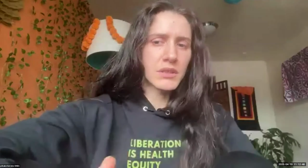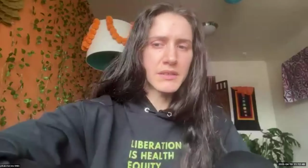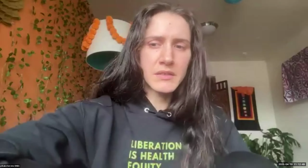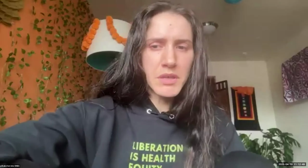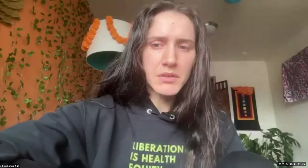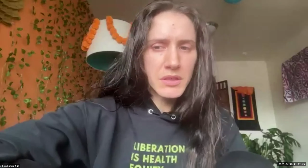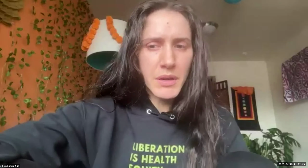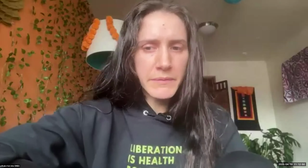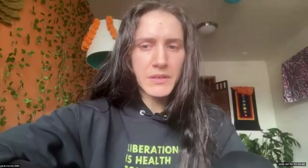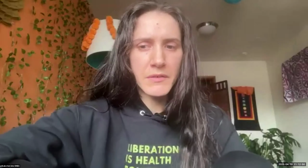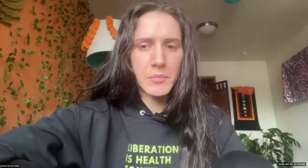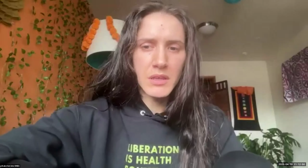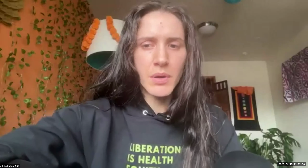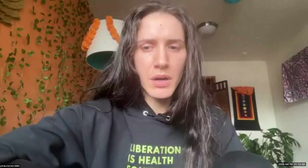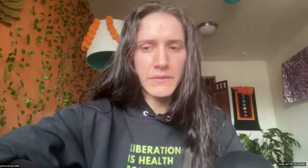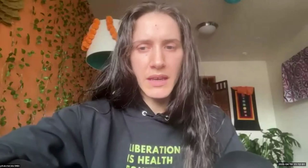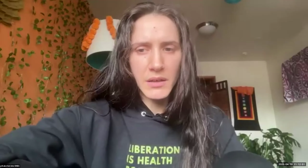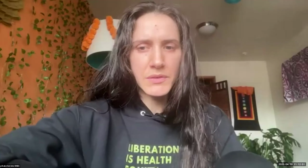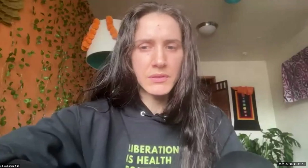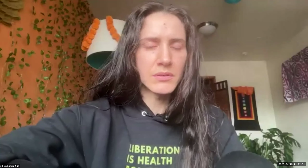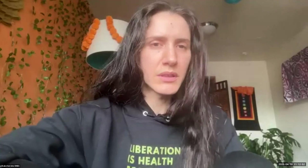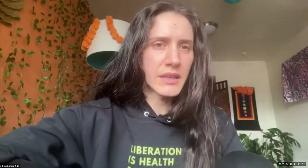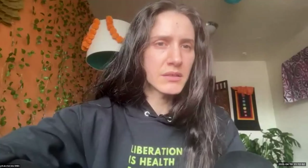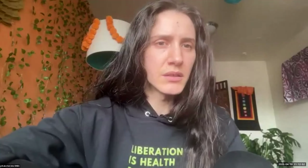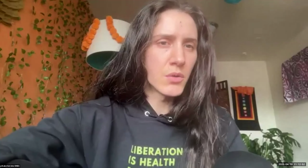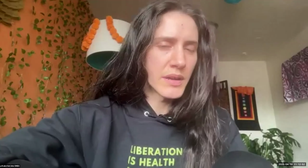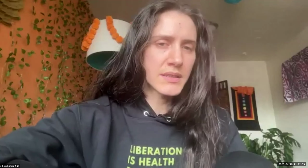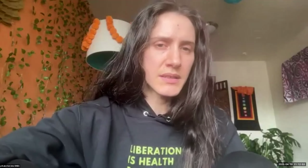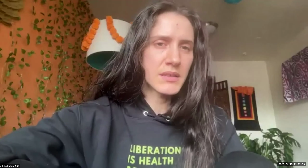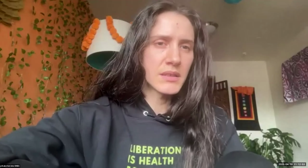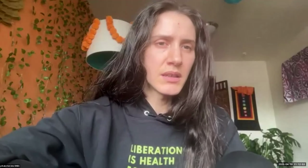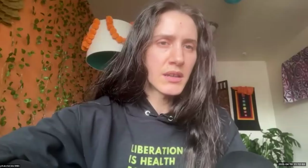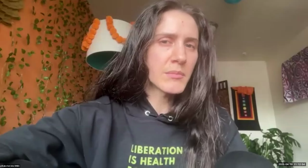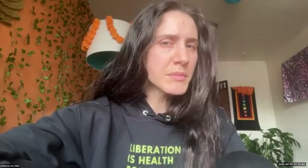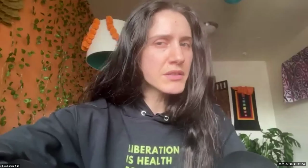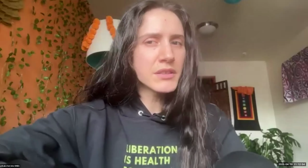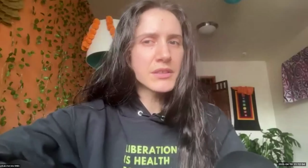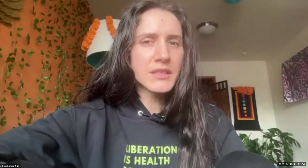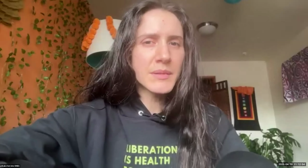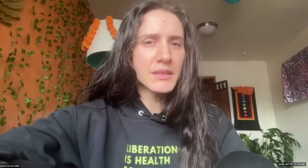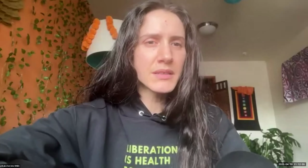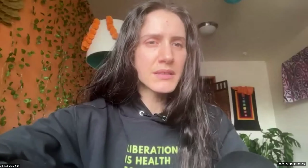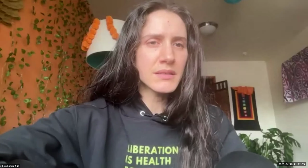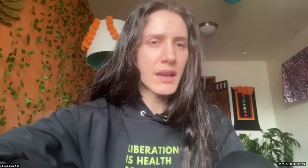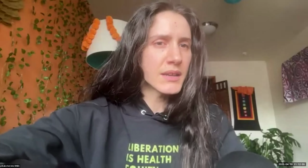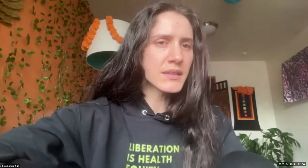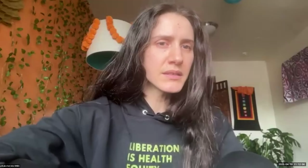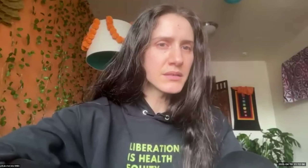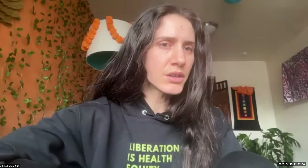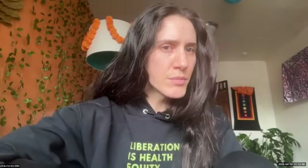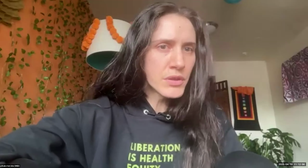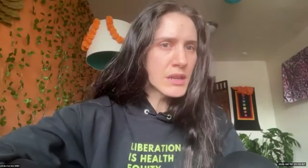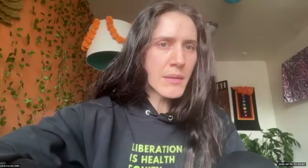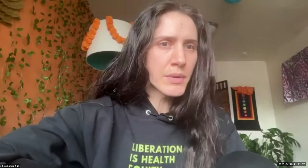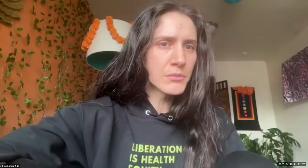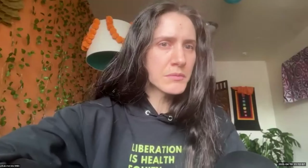And do you want to like speak to the benefits of being part of a council like the OAC? I'm especially curious about this as